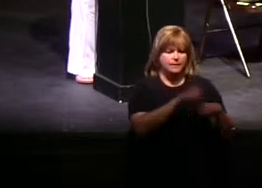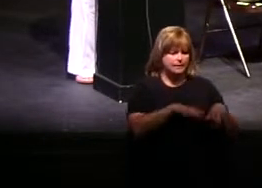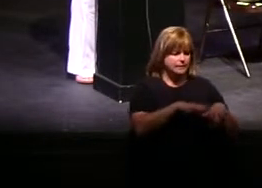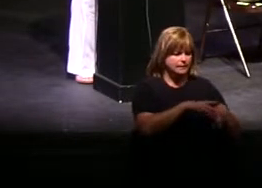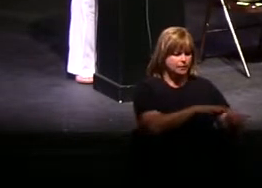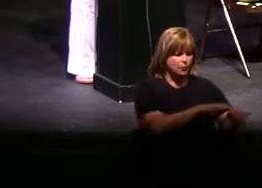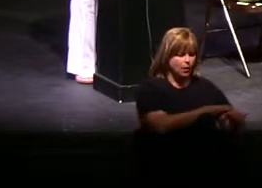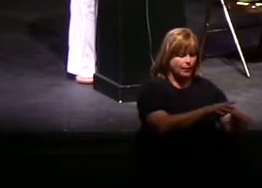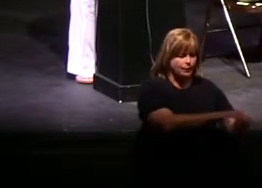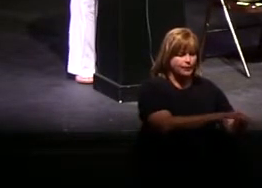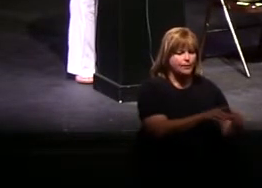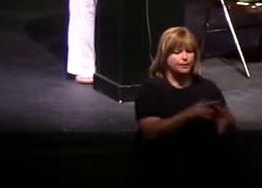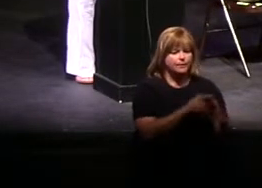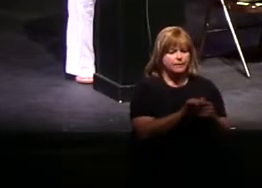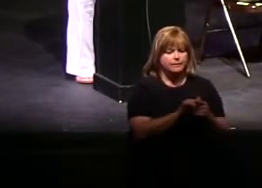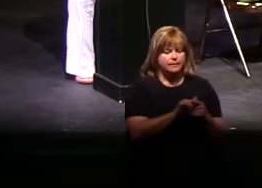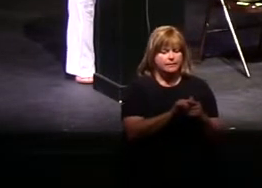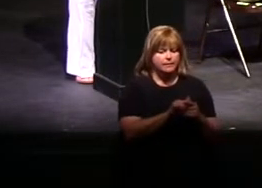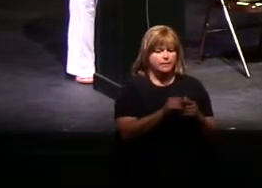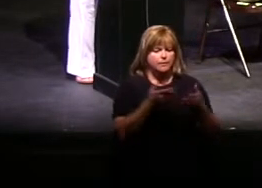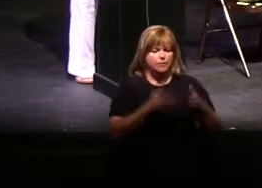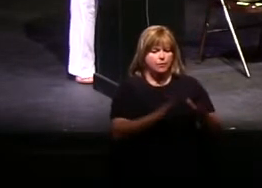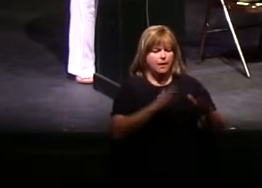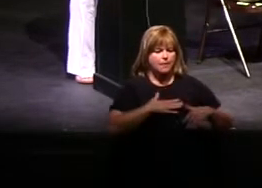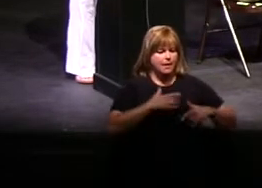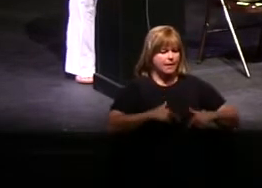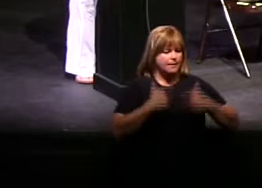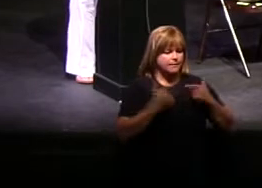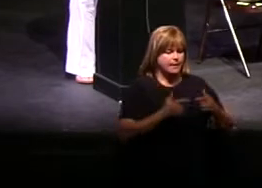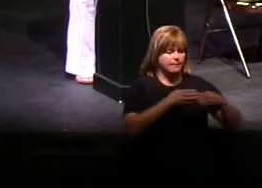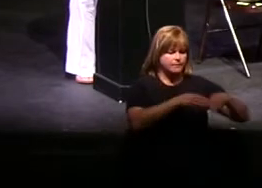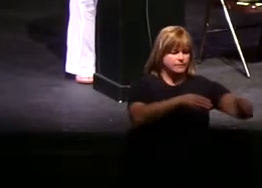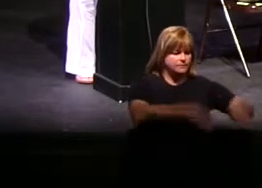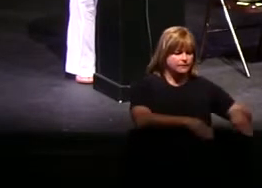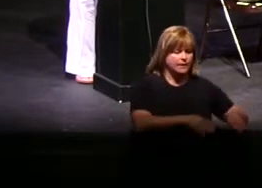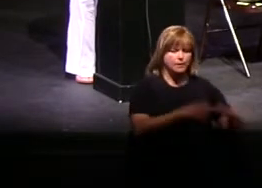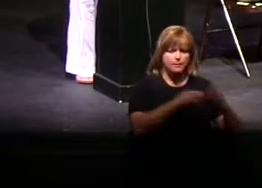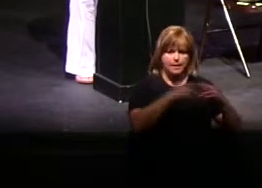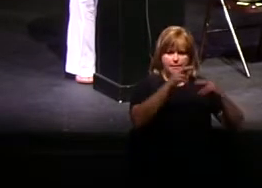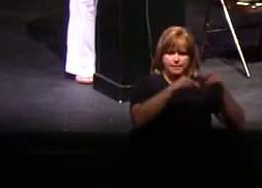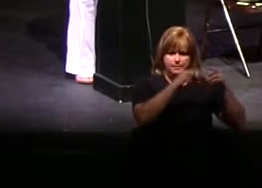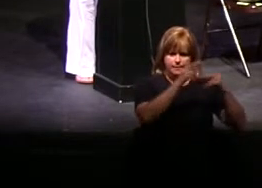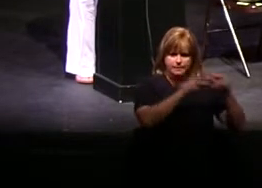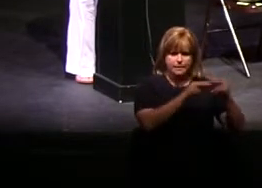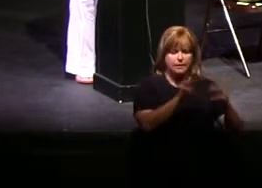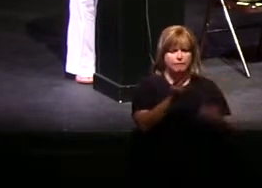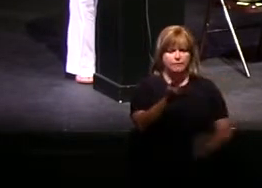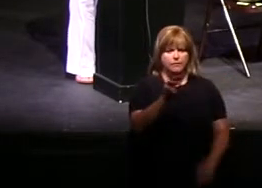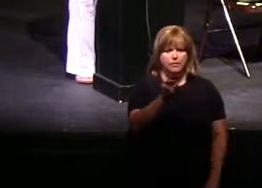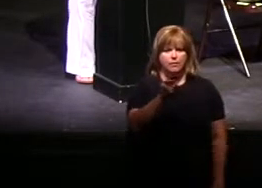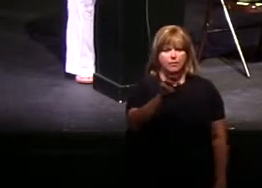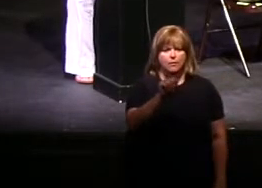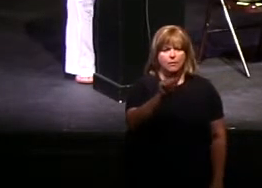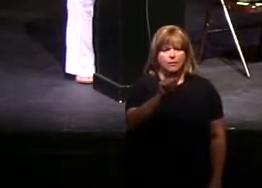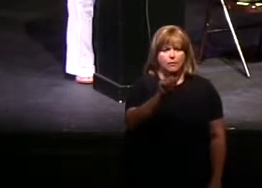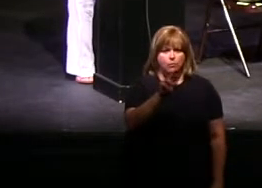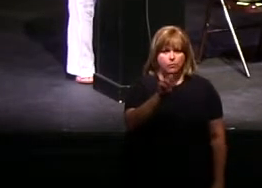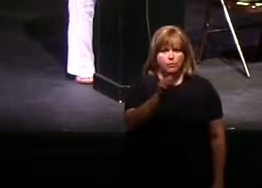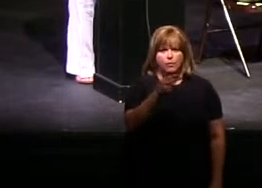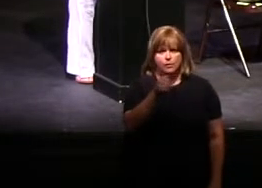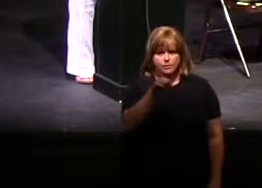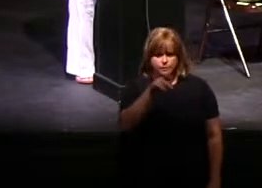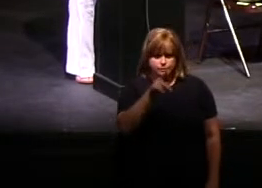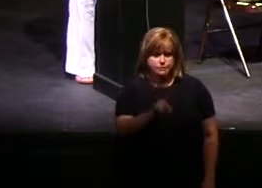banks of Reed's Creek, the way my life is divided by the building of Dvorak Dam, how the death of the